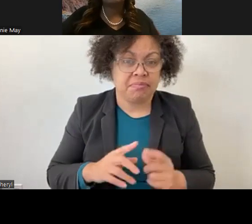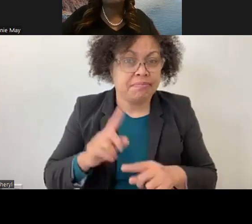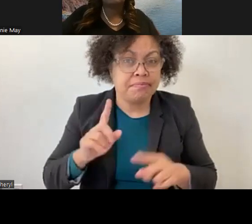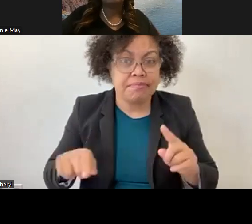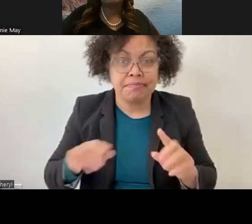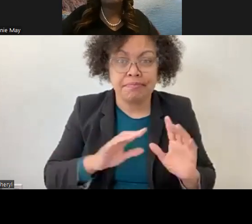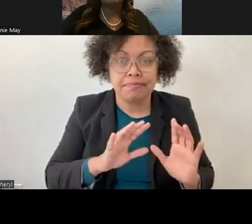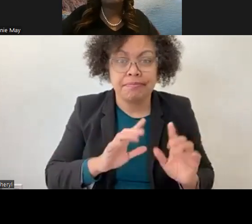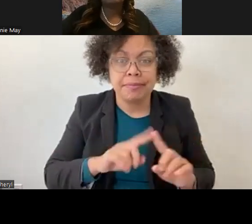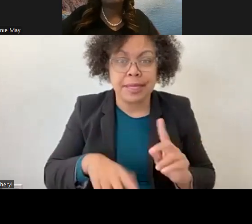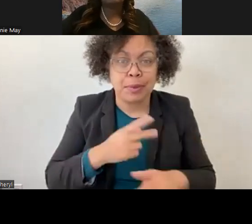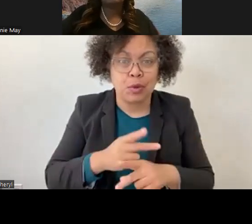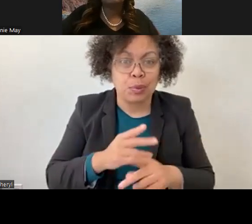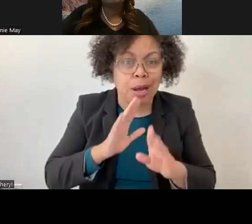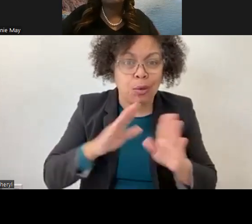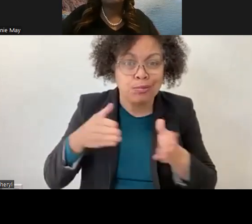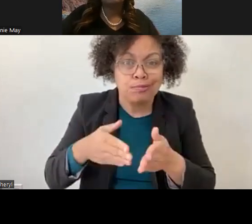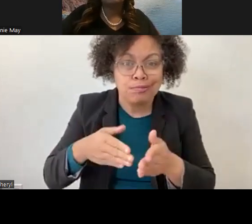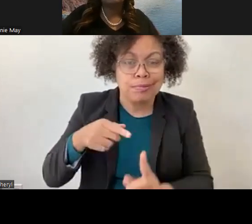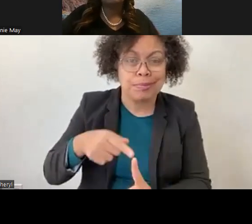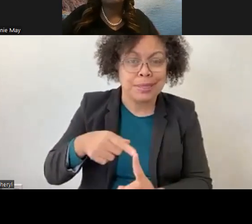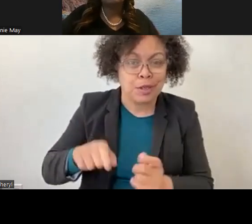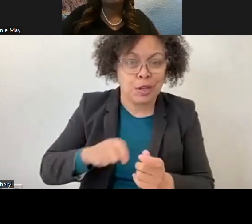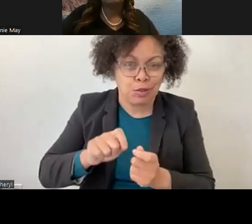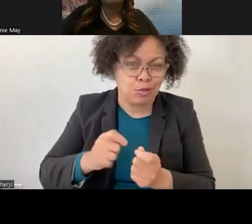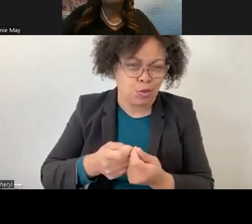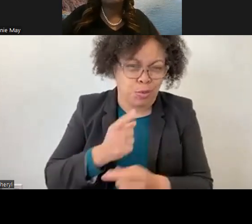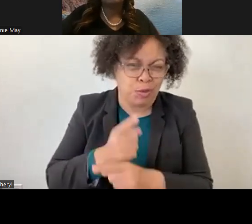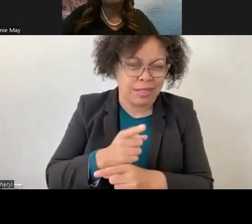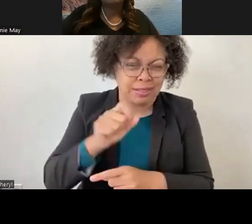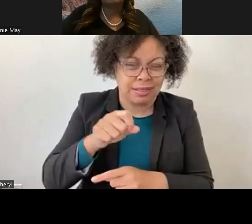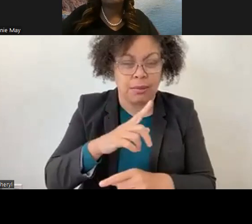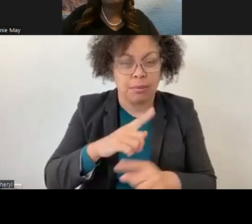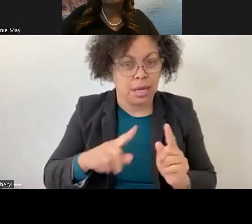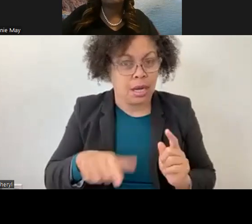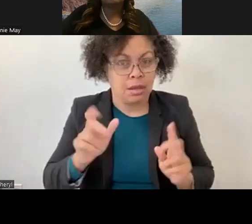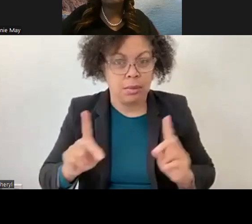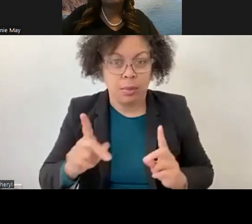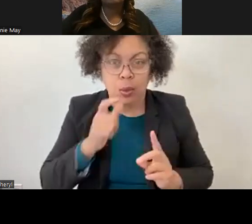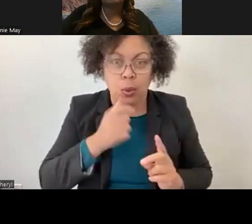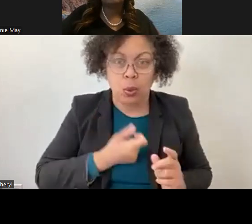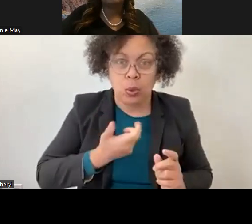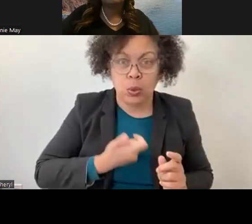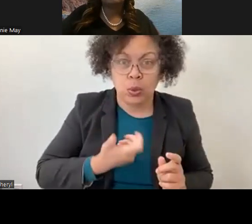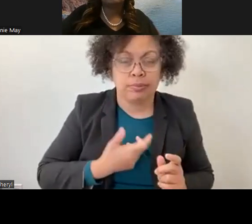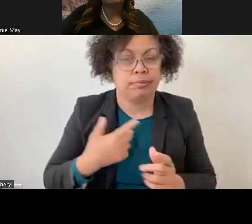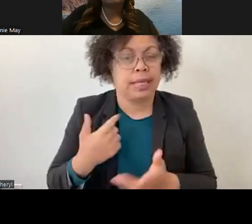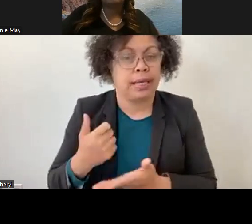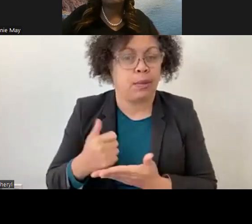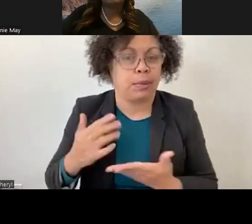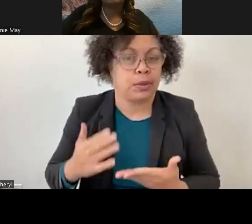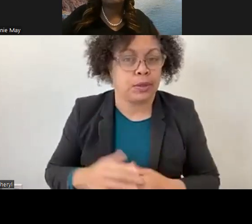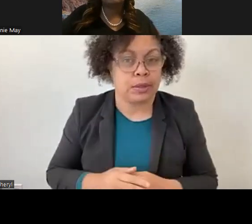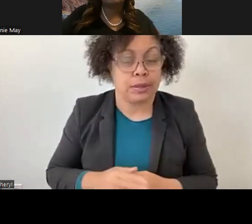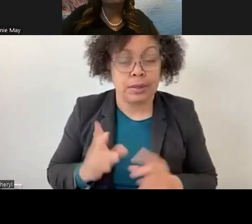you will, that our targeted group. Those that stepped up often were the helpers, were the ones on